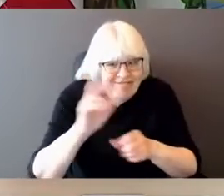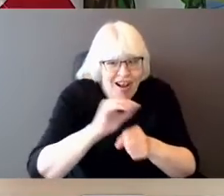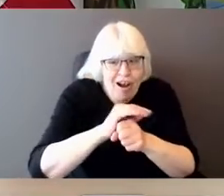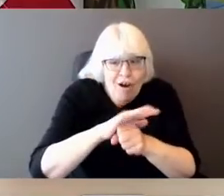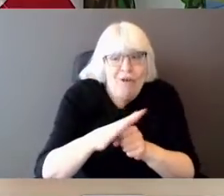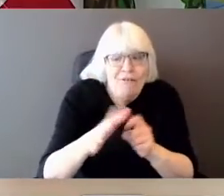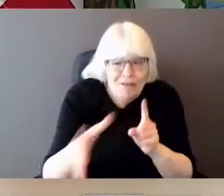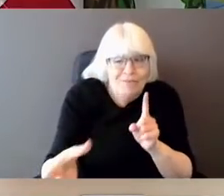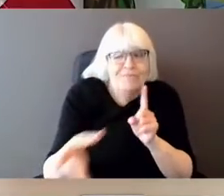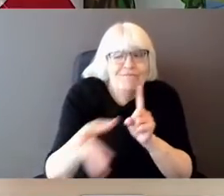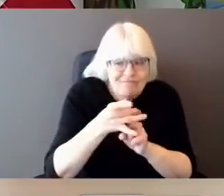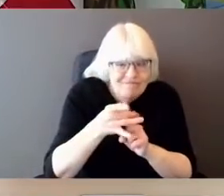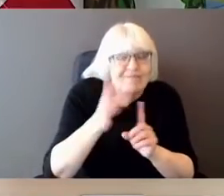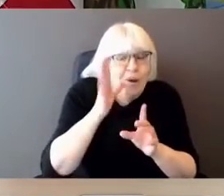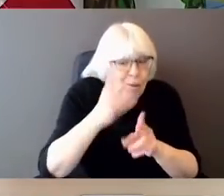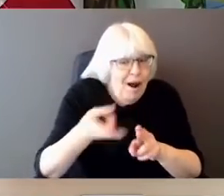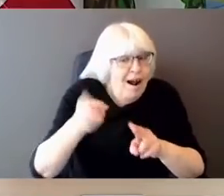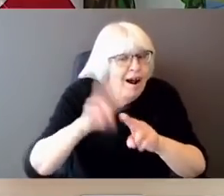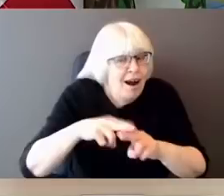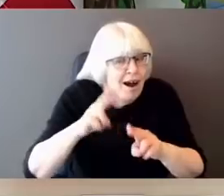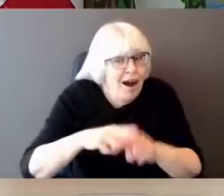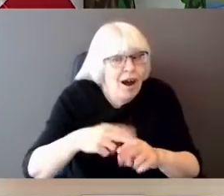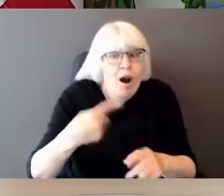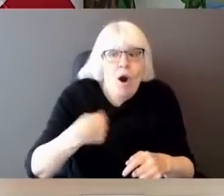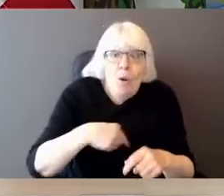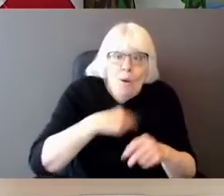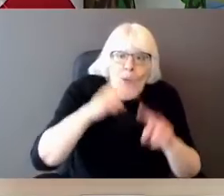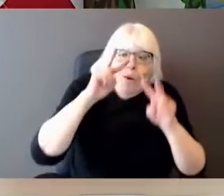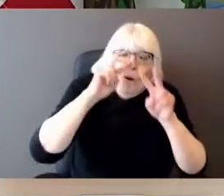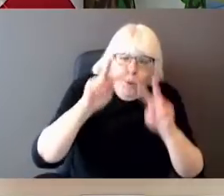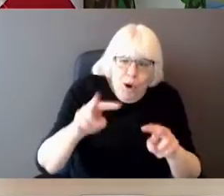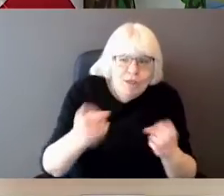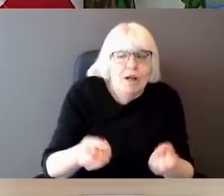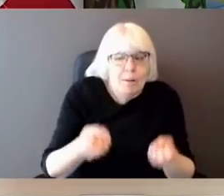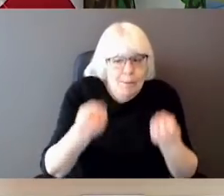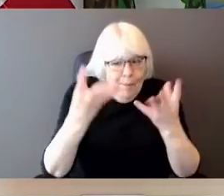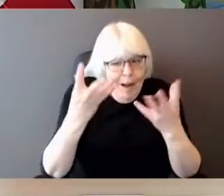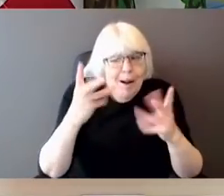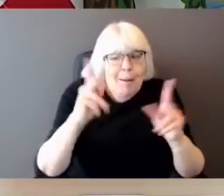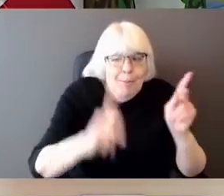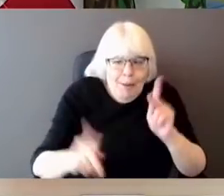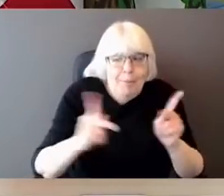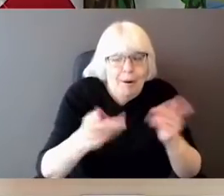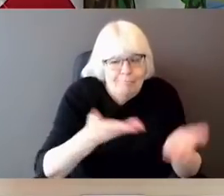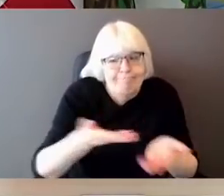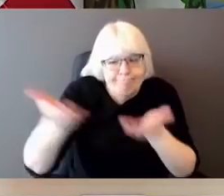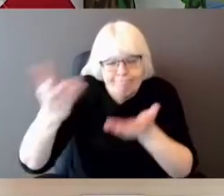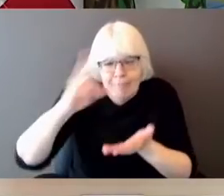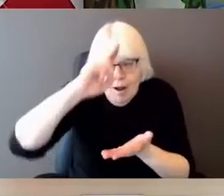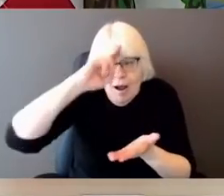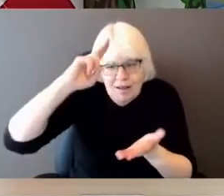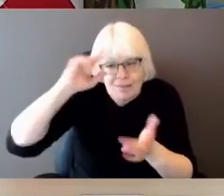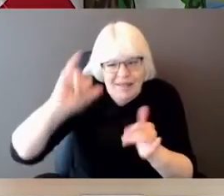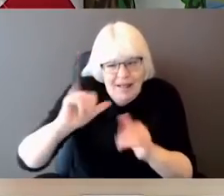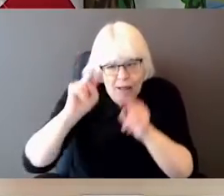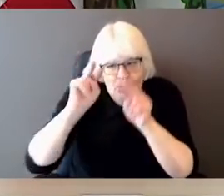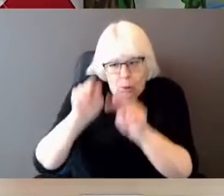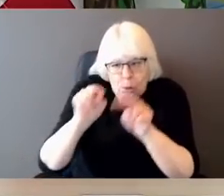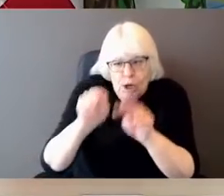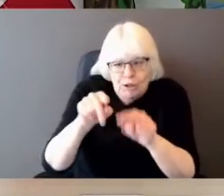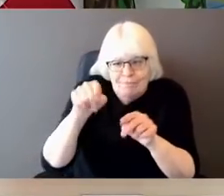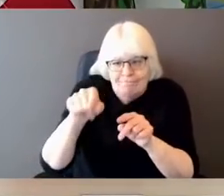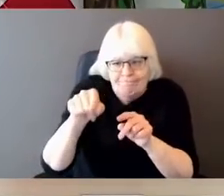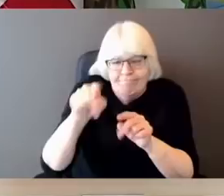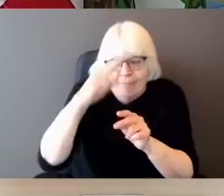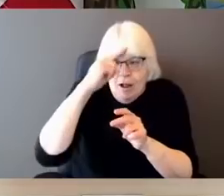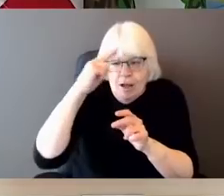of hospitalizations. And currently, the evidence would suggest that the impact of COVID-19, severe outcomes